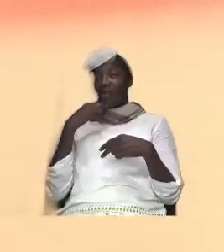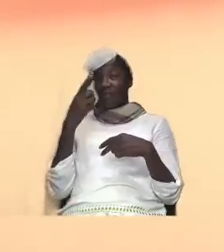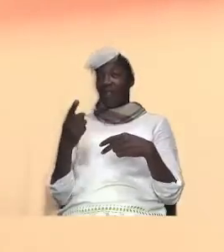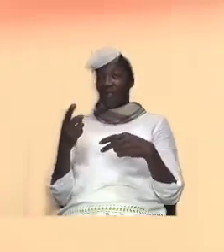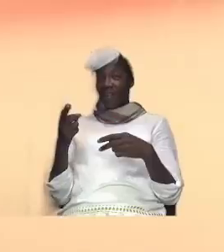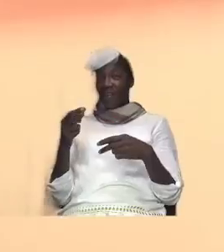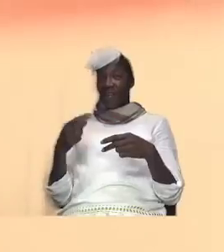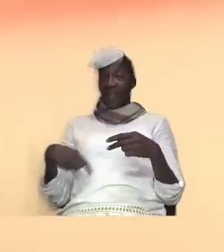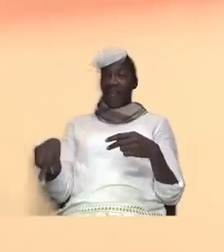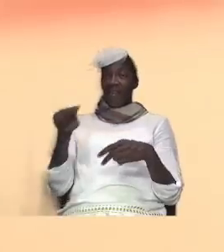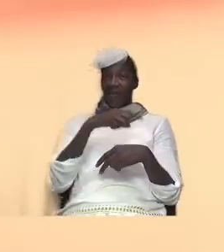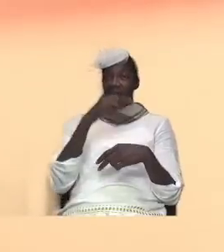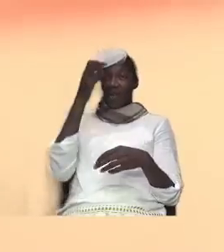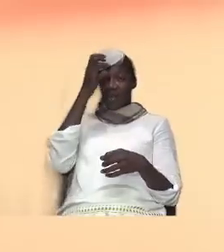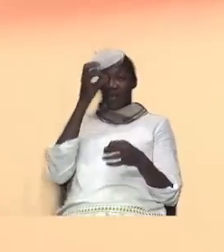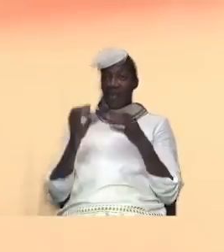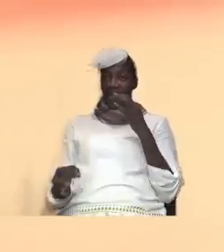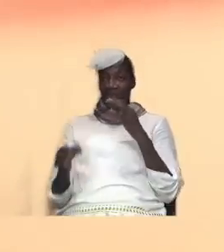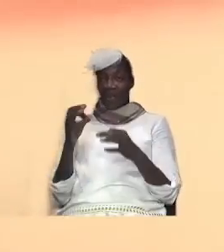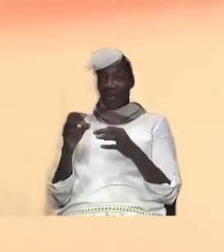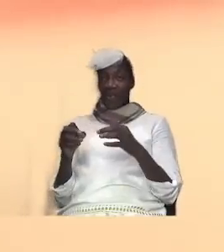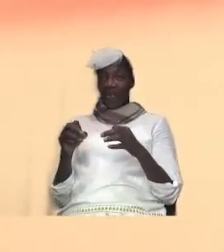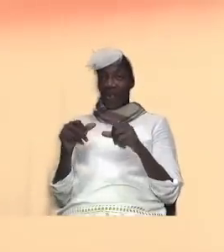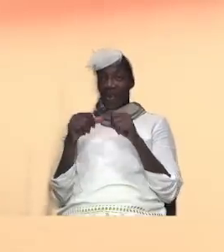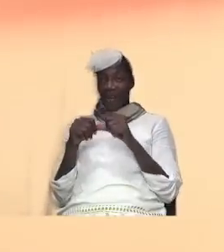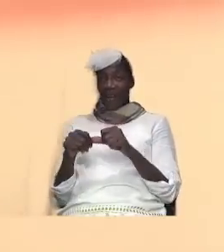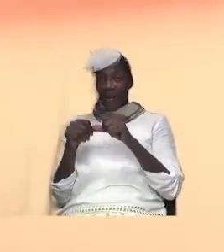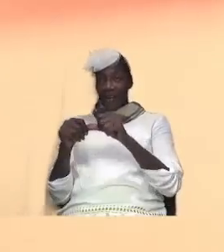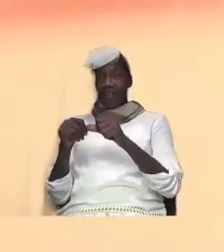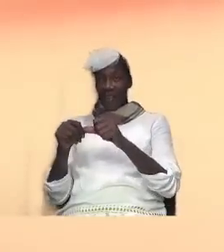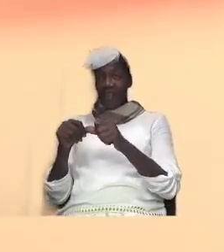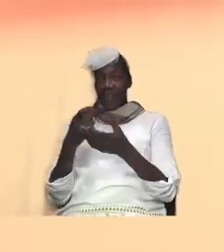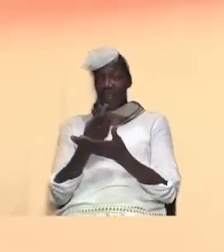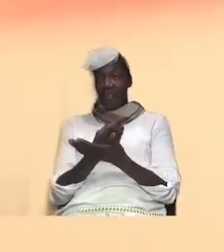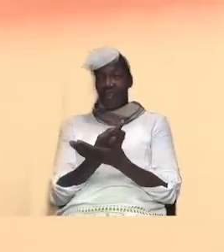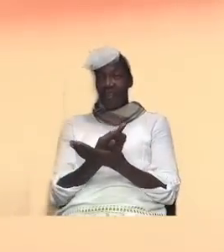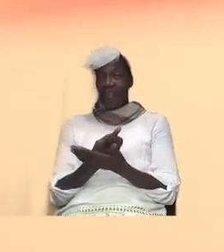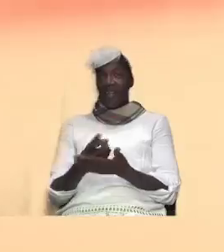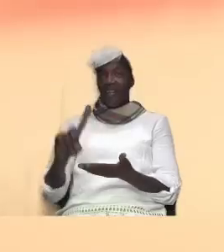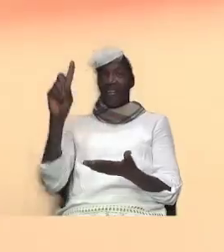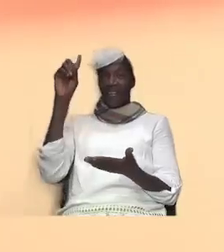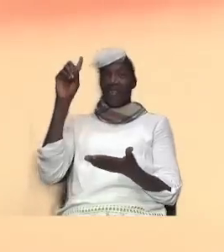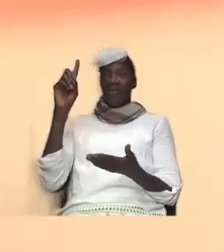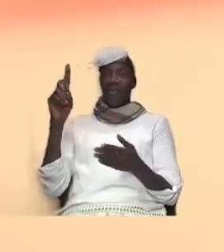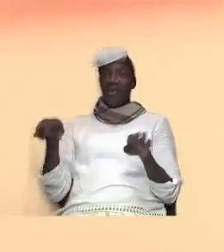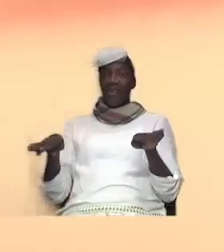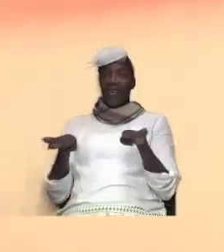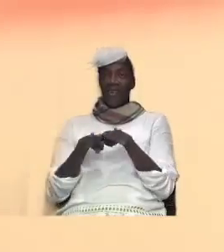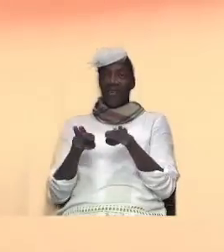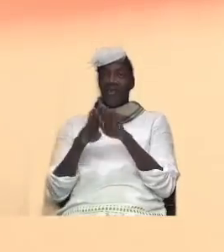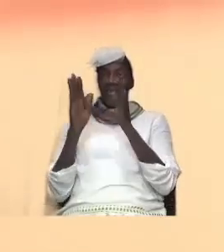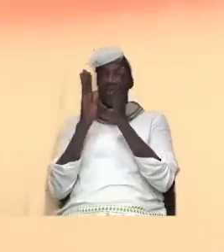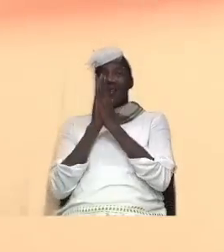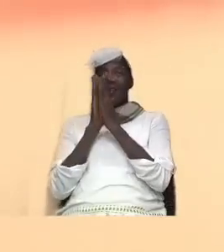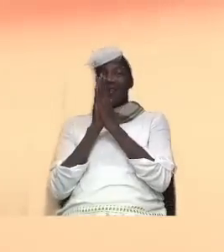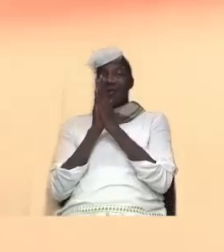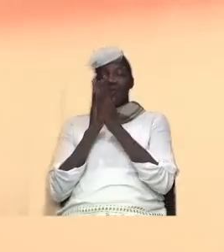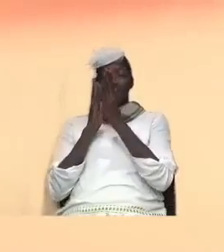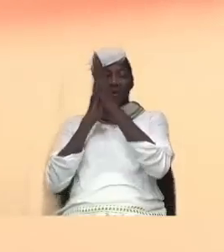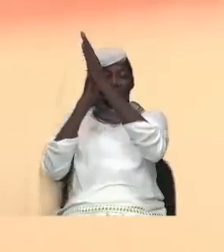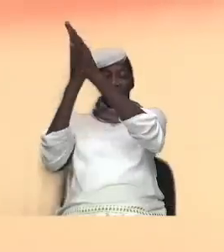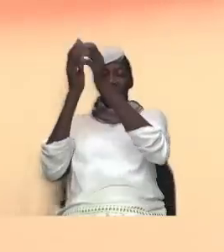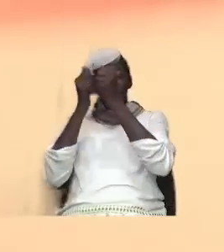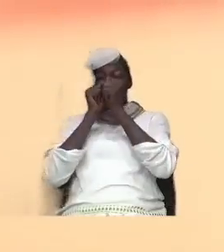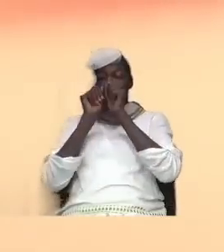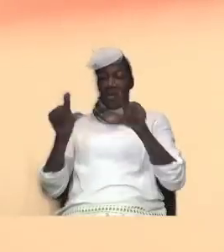judged. We pick it up, God's willing, next week. And so we close for the evening. Let us pray. Father, we bless your